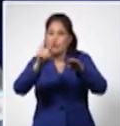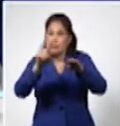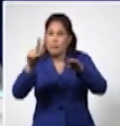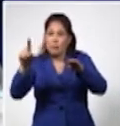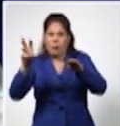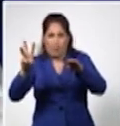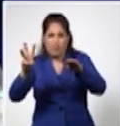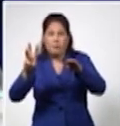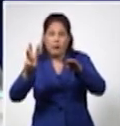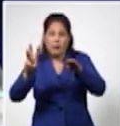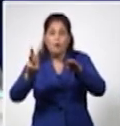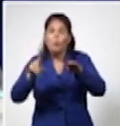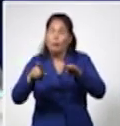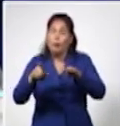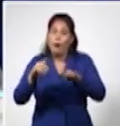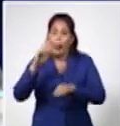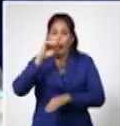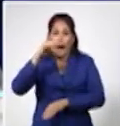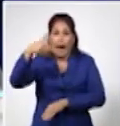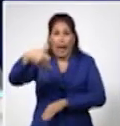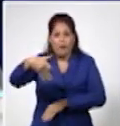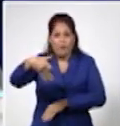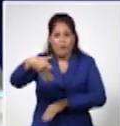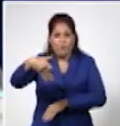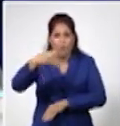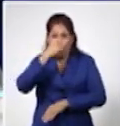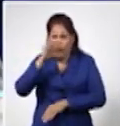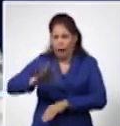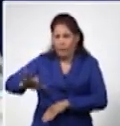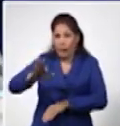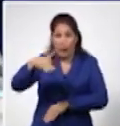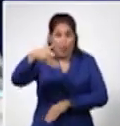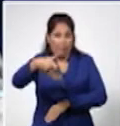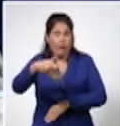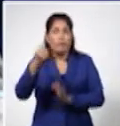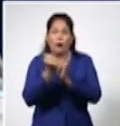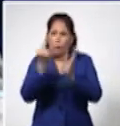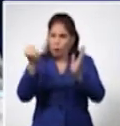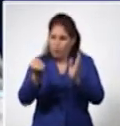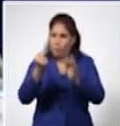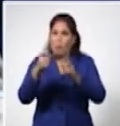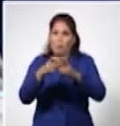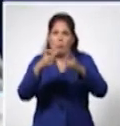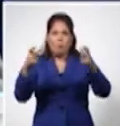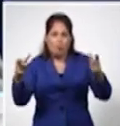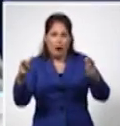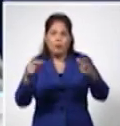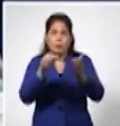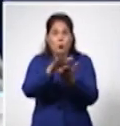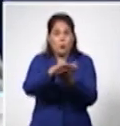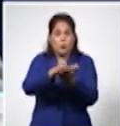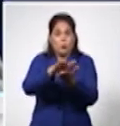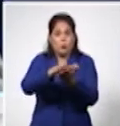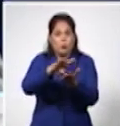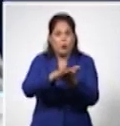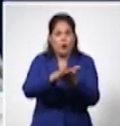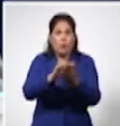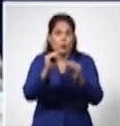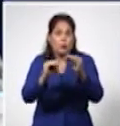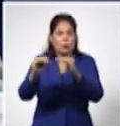3.64%, places Cuba in 21st position in the Americas, and compared with the global rate